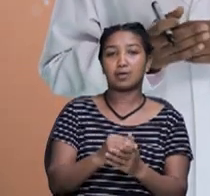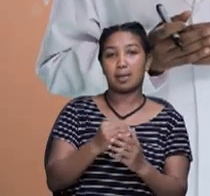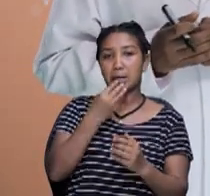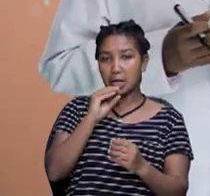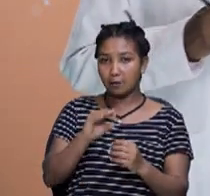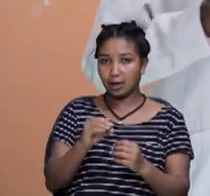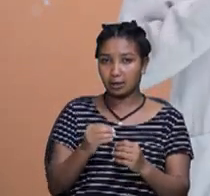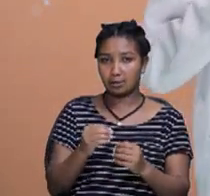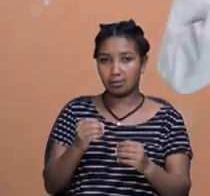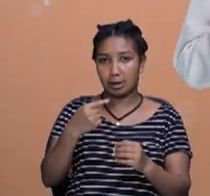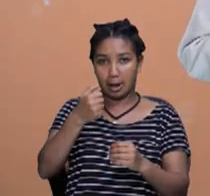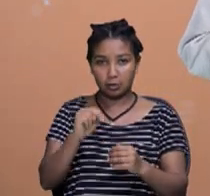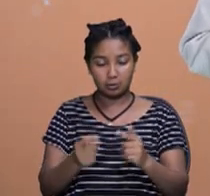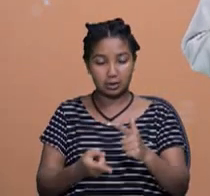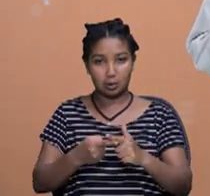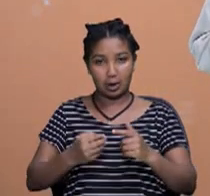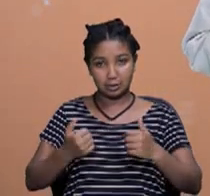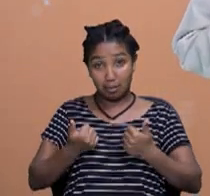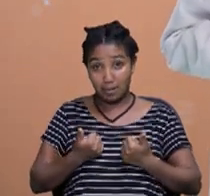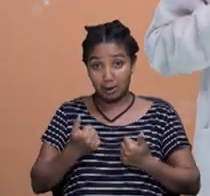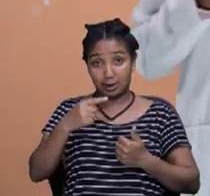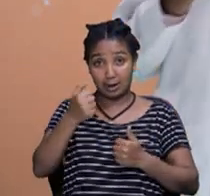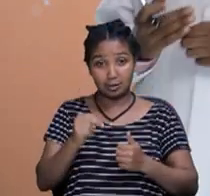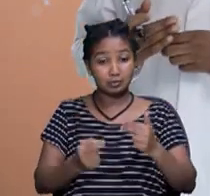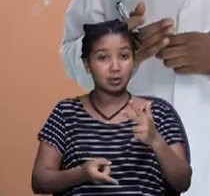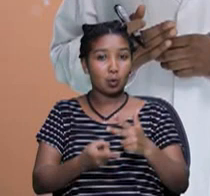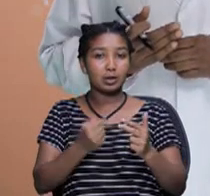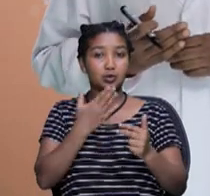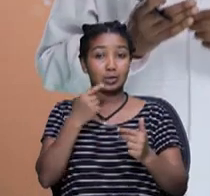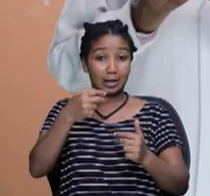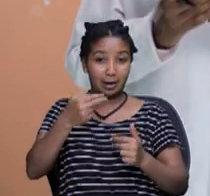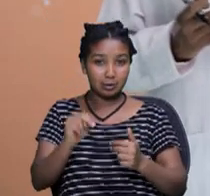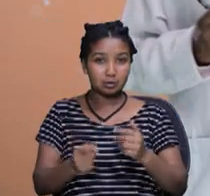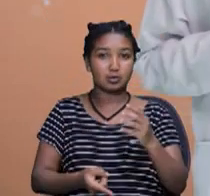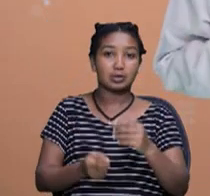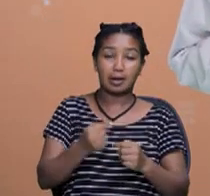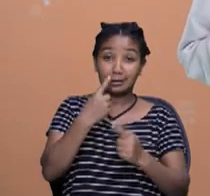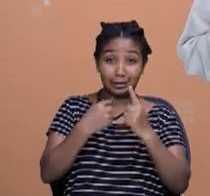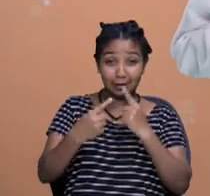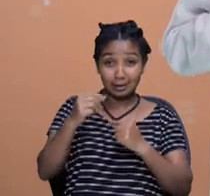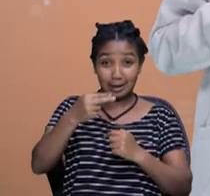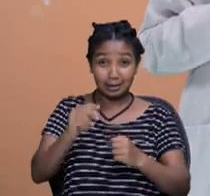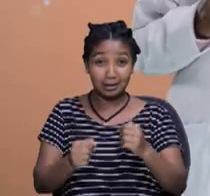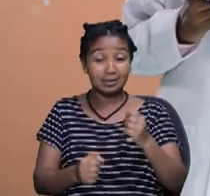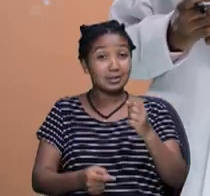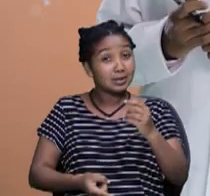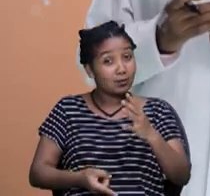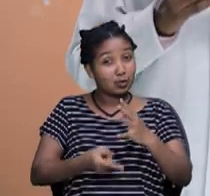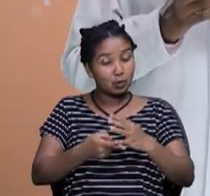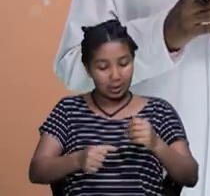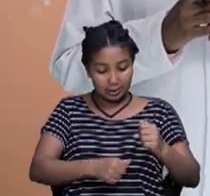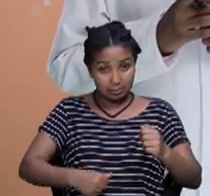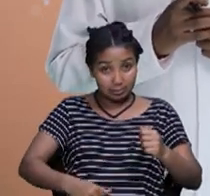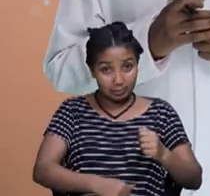gland, mammary gland, sweat gland, tear gland, and intestinal gland